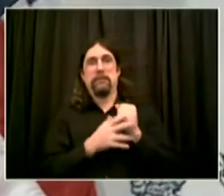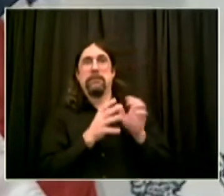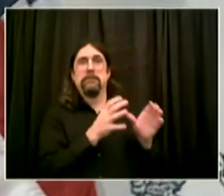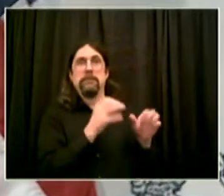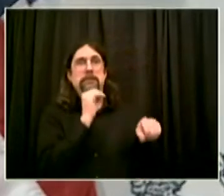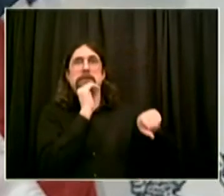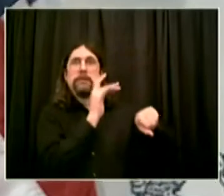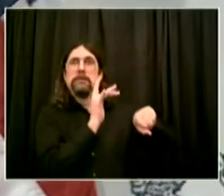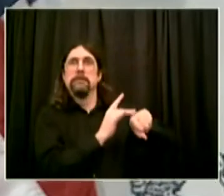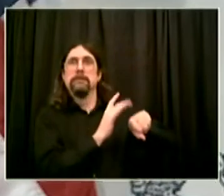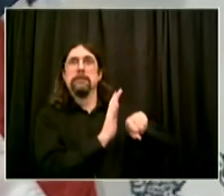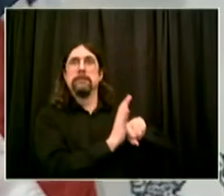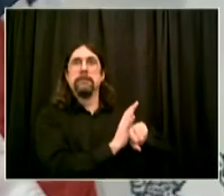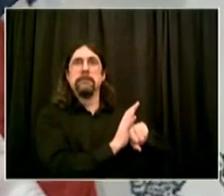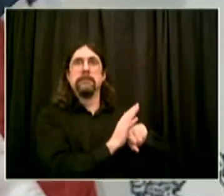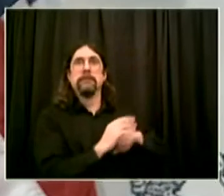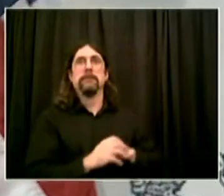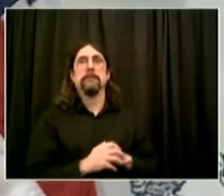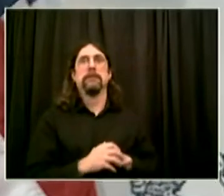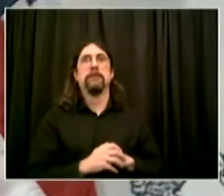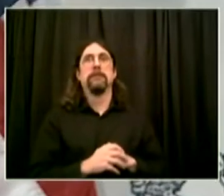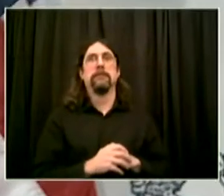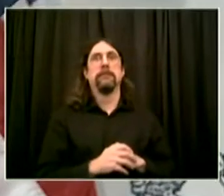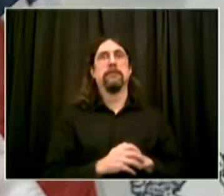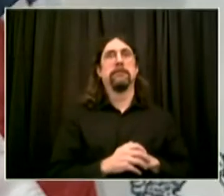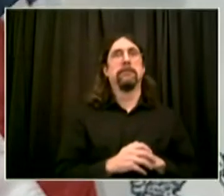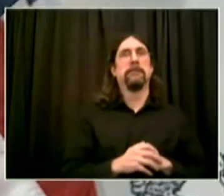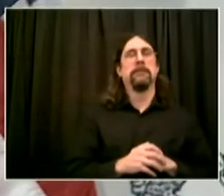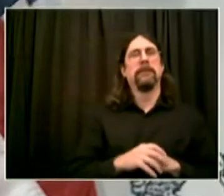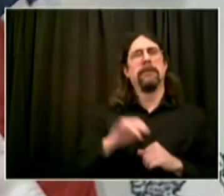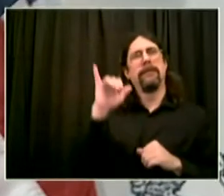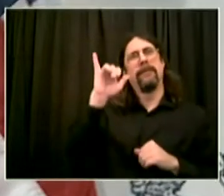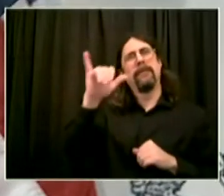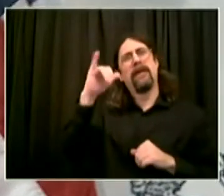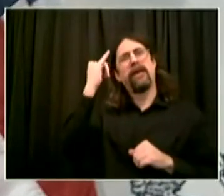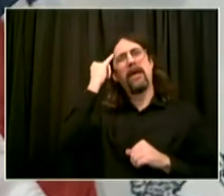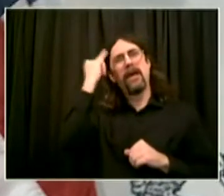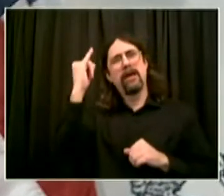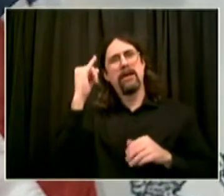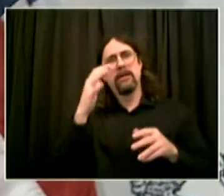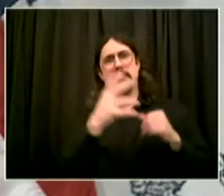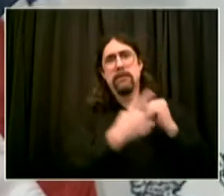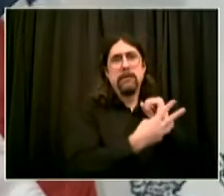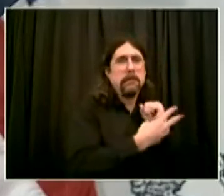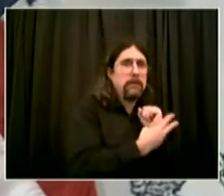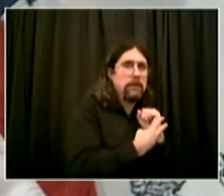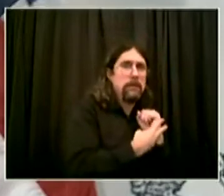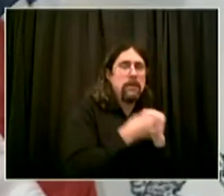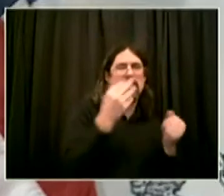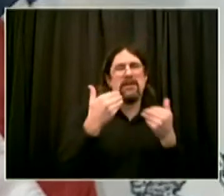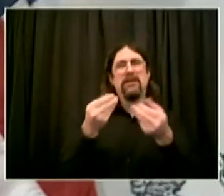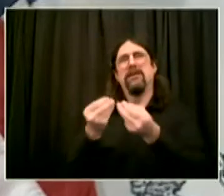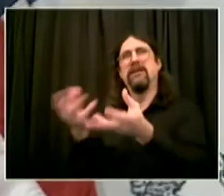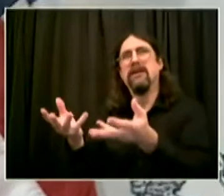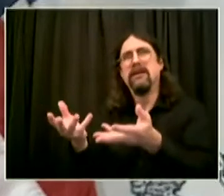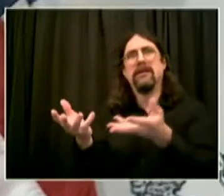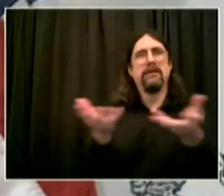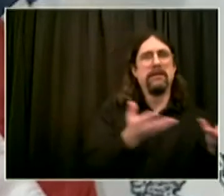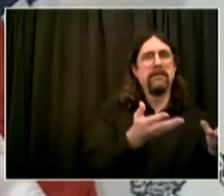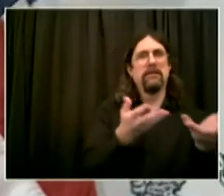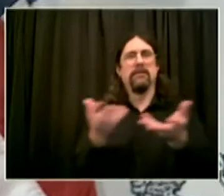like. I asked the state to free up that supply so that it could be used in the here and now. 18,000